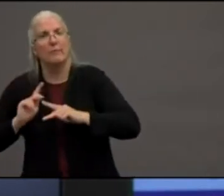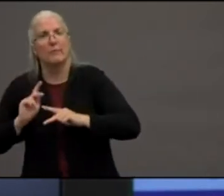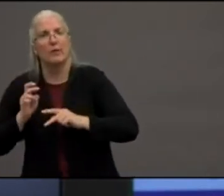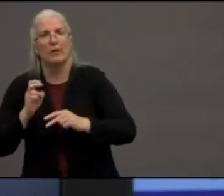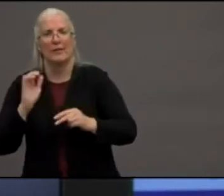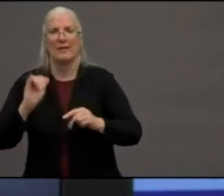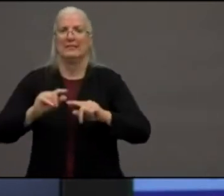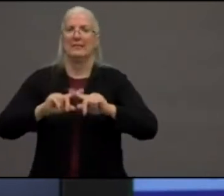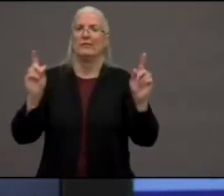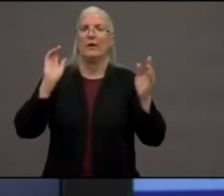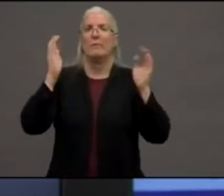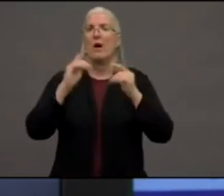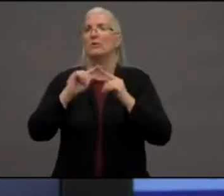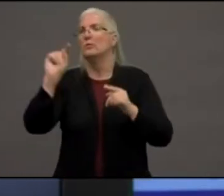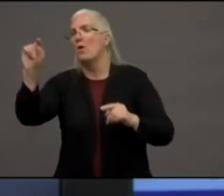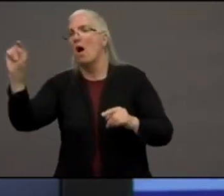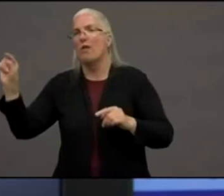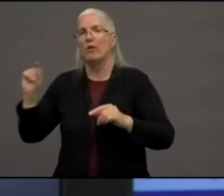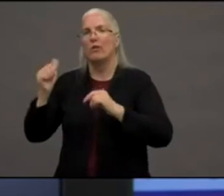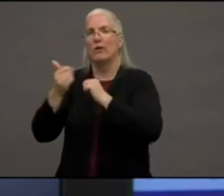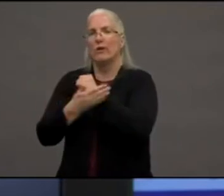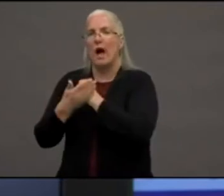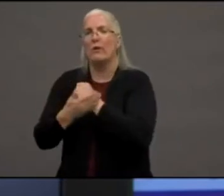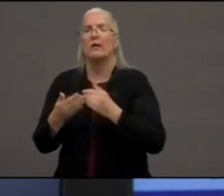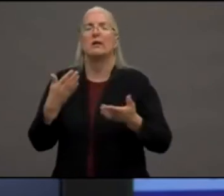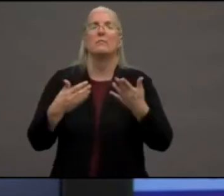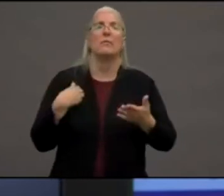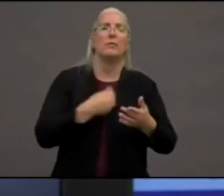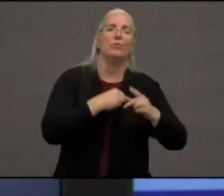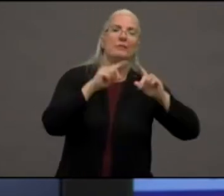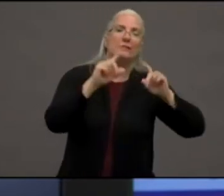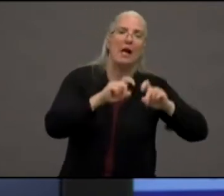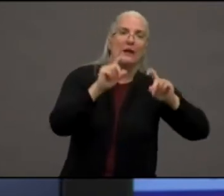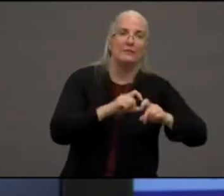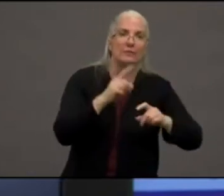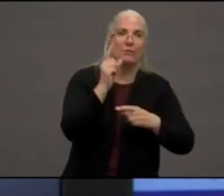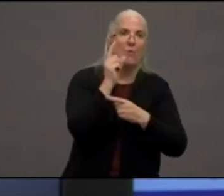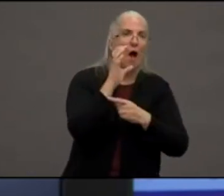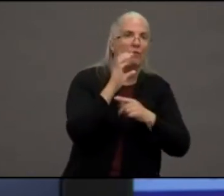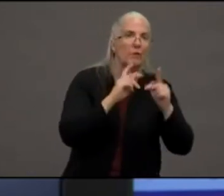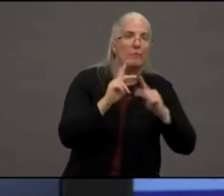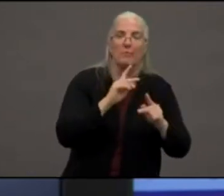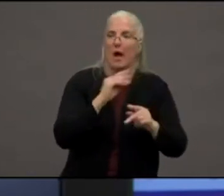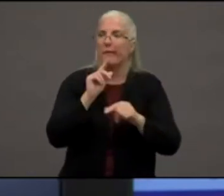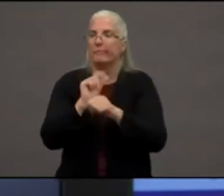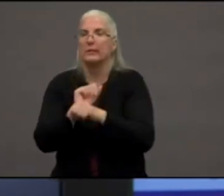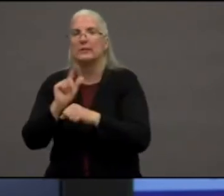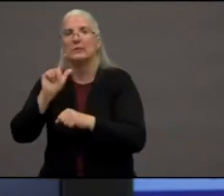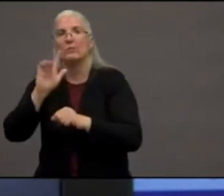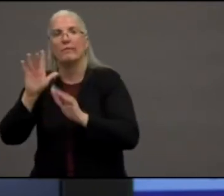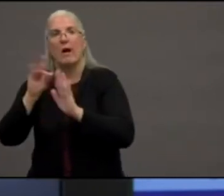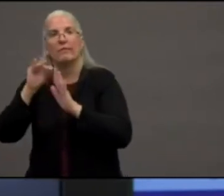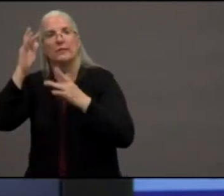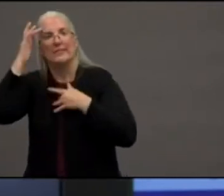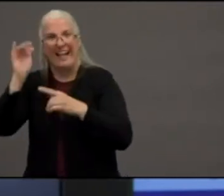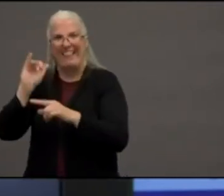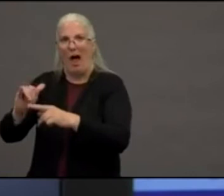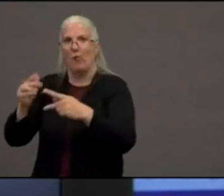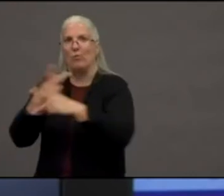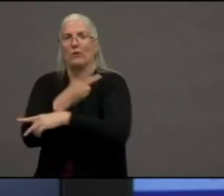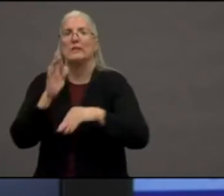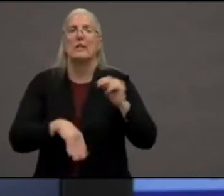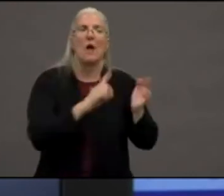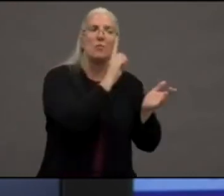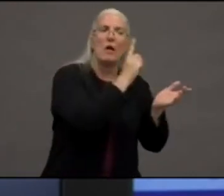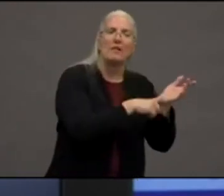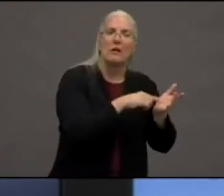tests 100 people and have 25 positive cases. So please make sure you're getting tested, especially if you're